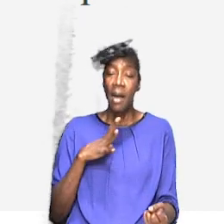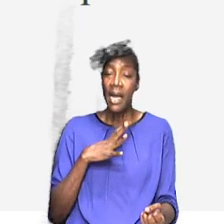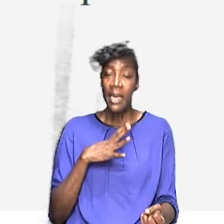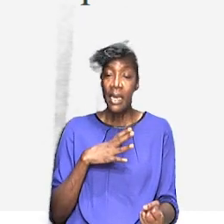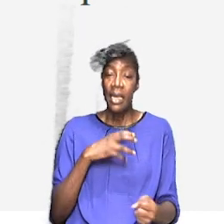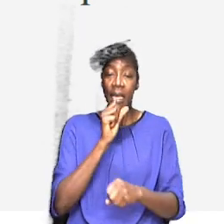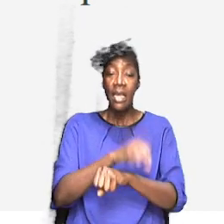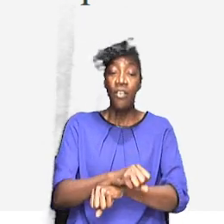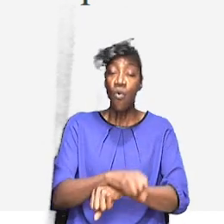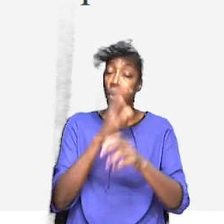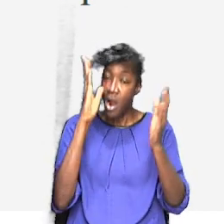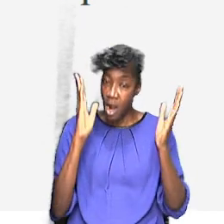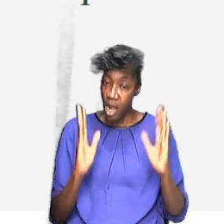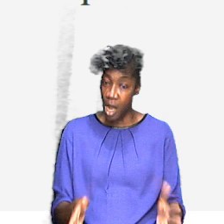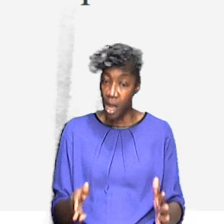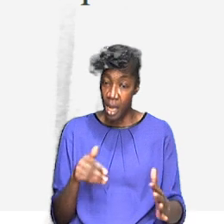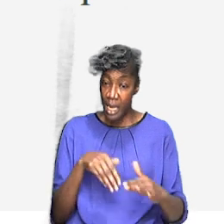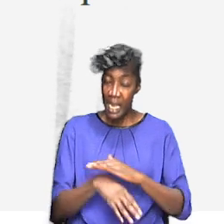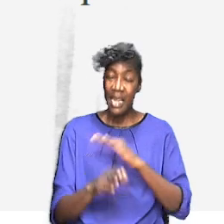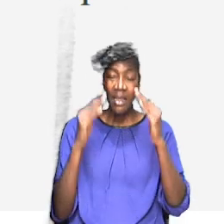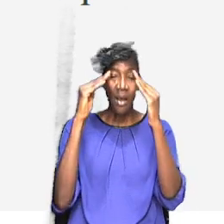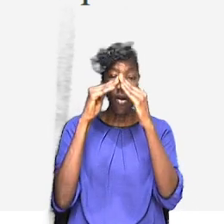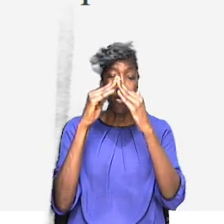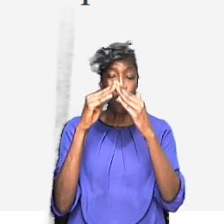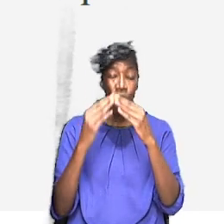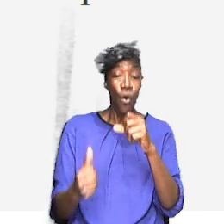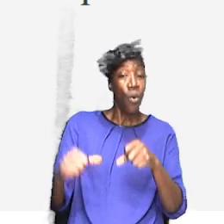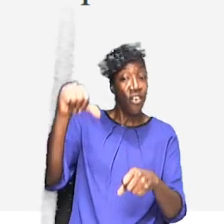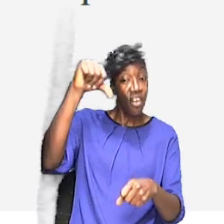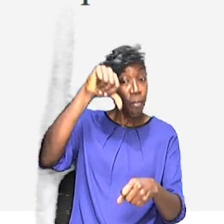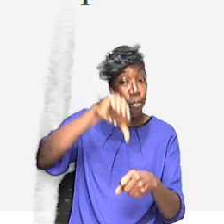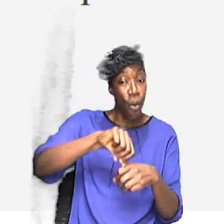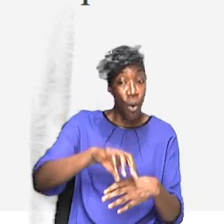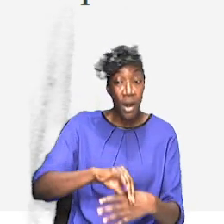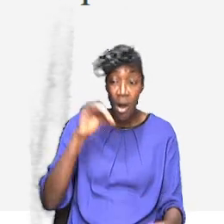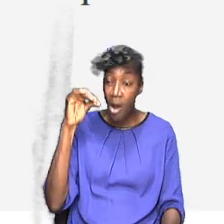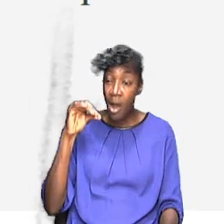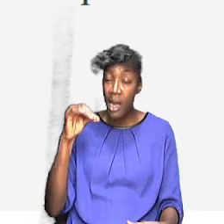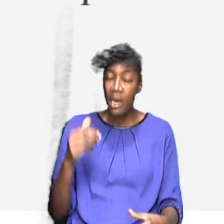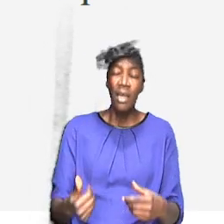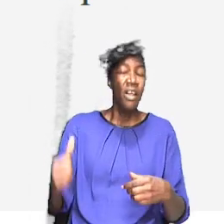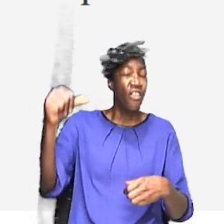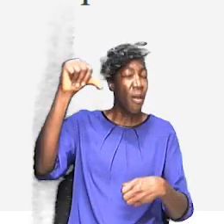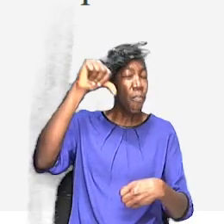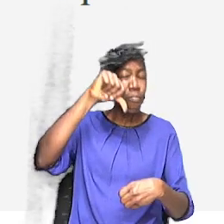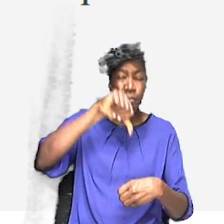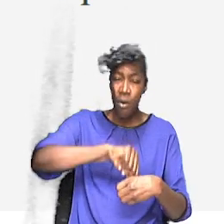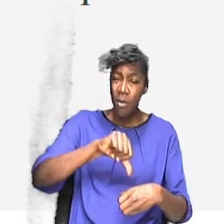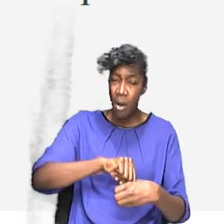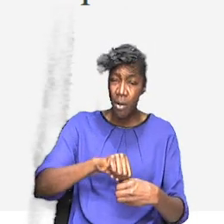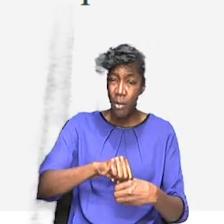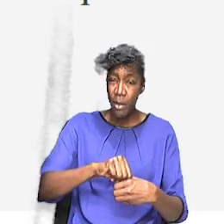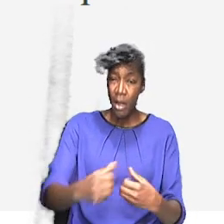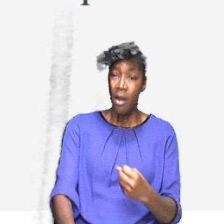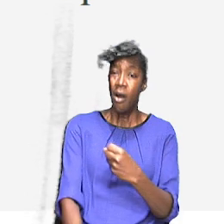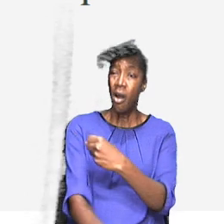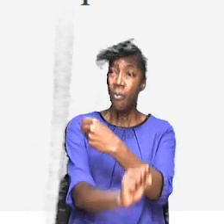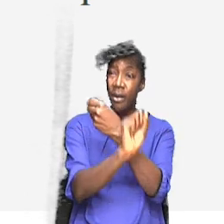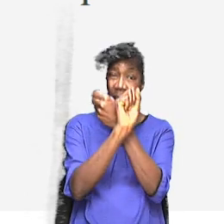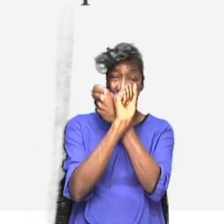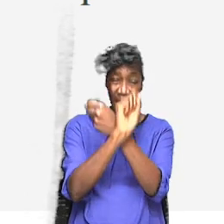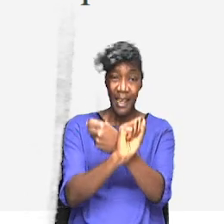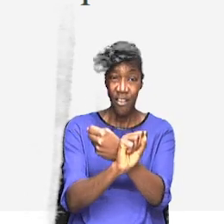So that, when she poured out that oil, what she was doing was pulling out her security. She was pouring